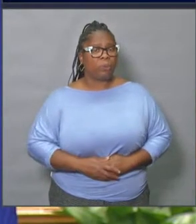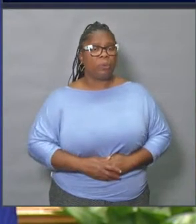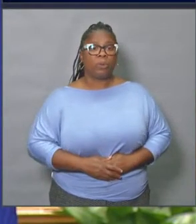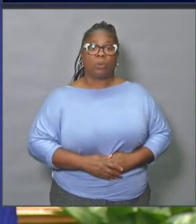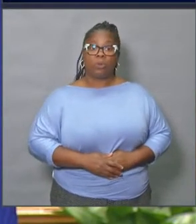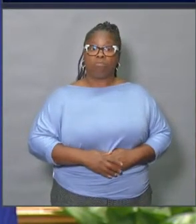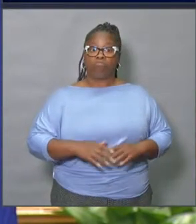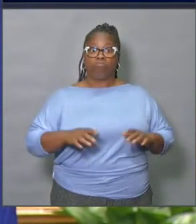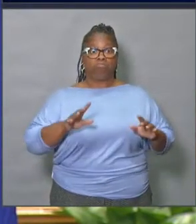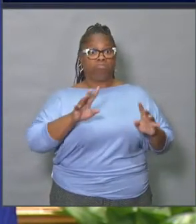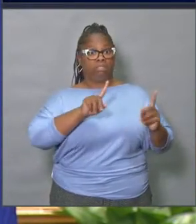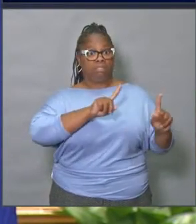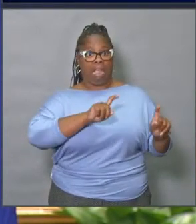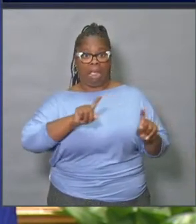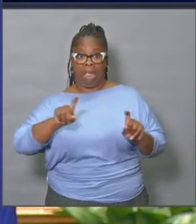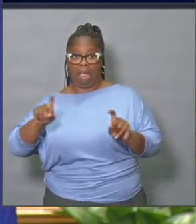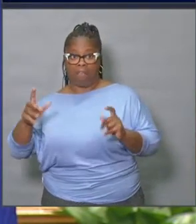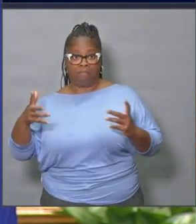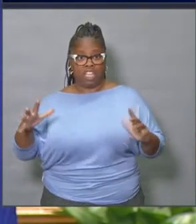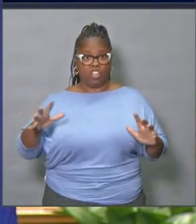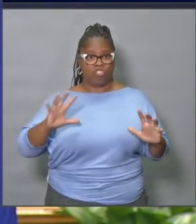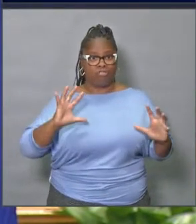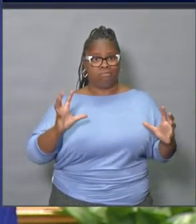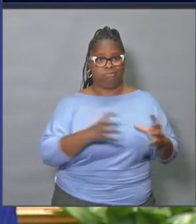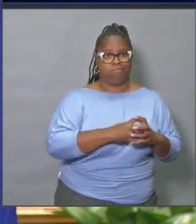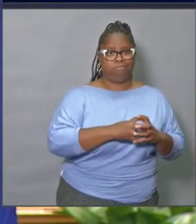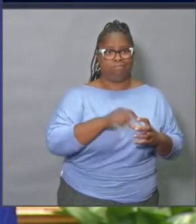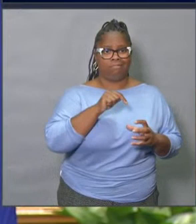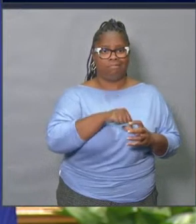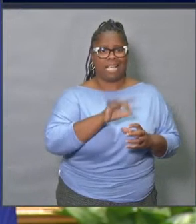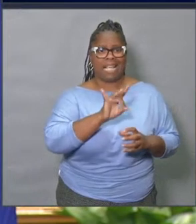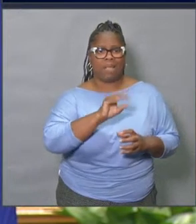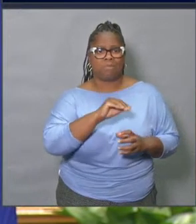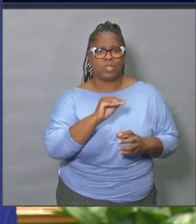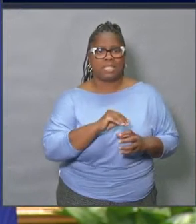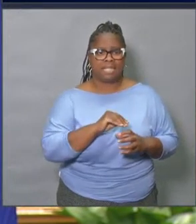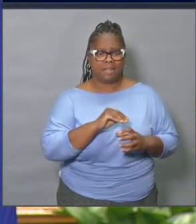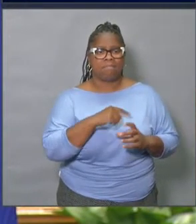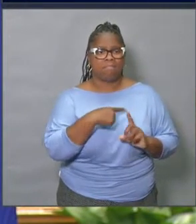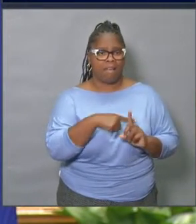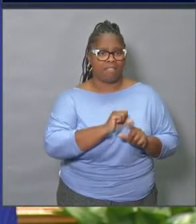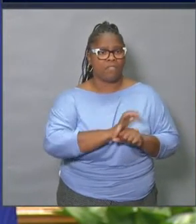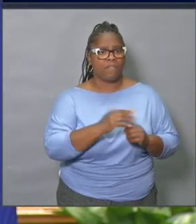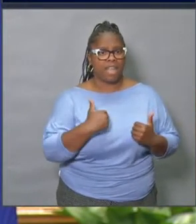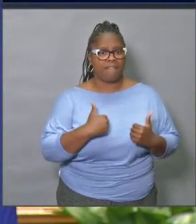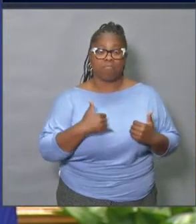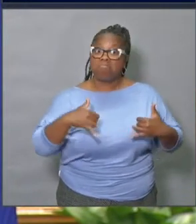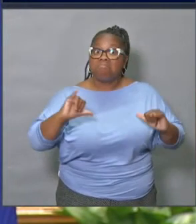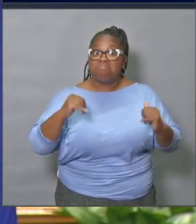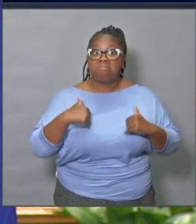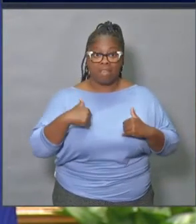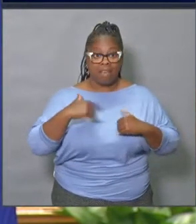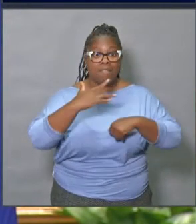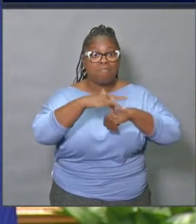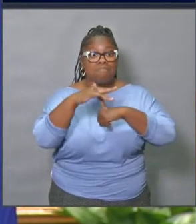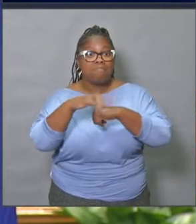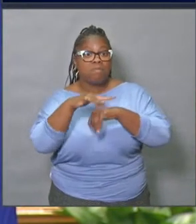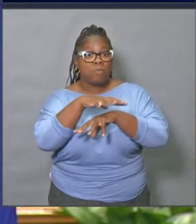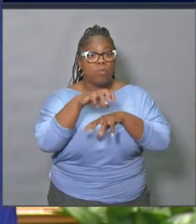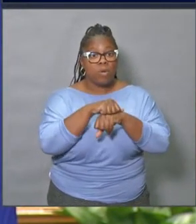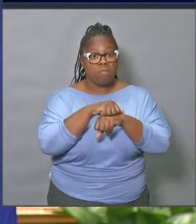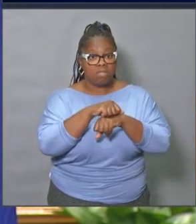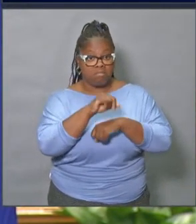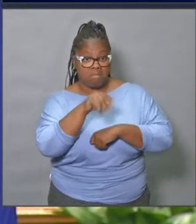who were tested were positive. There are still appointments that are available at the regional testing sites, so if you need to